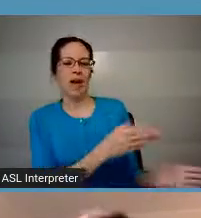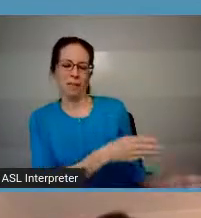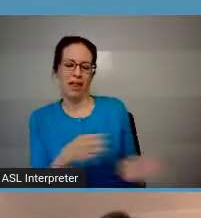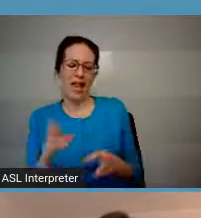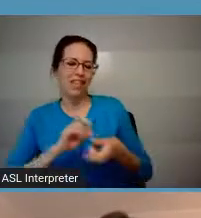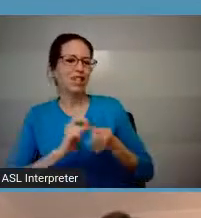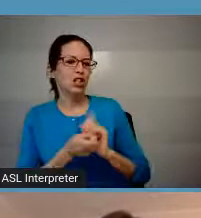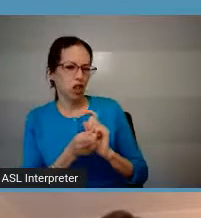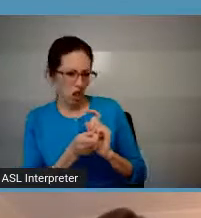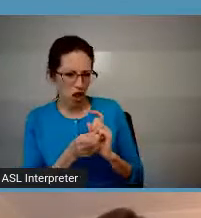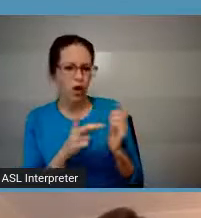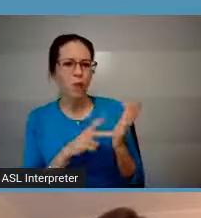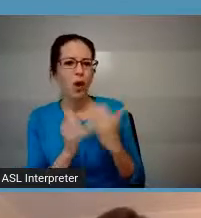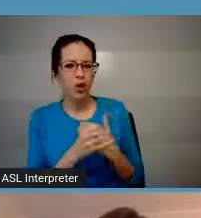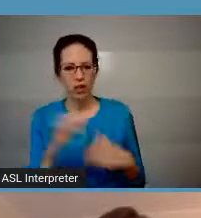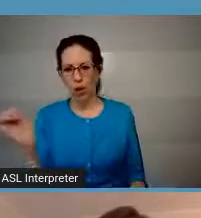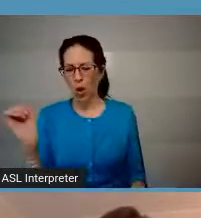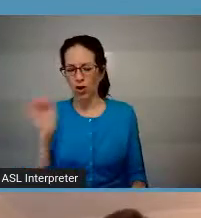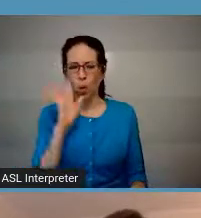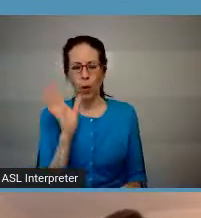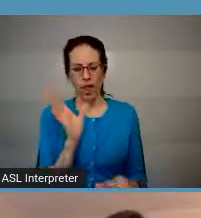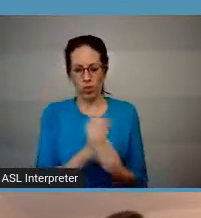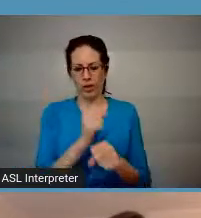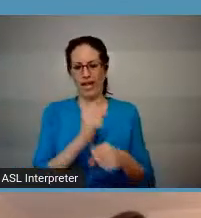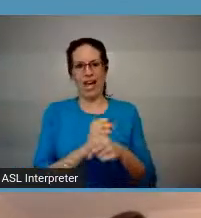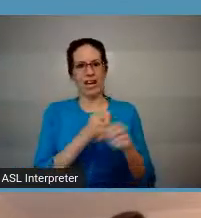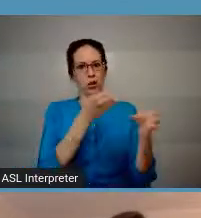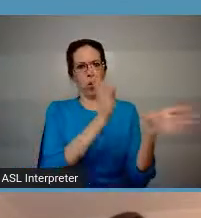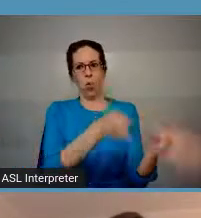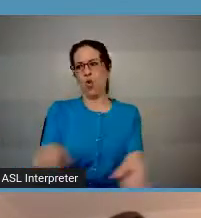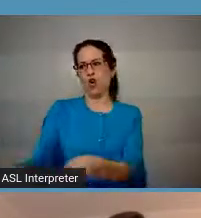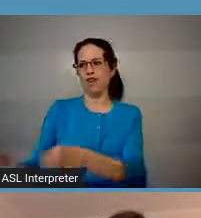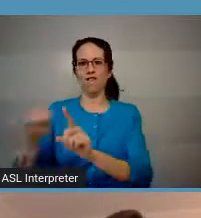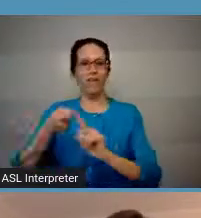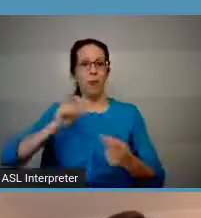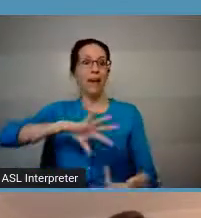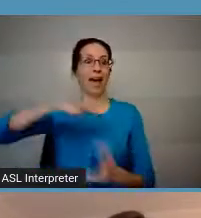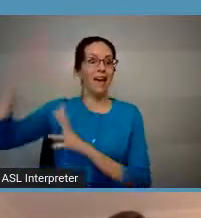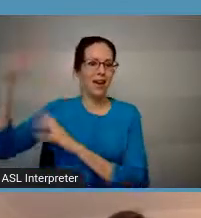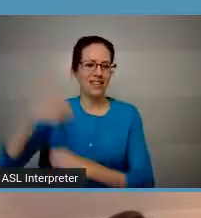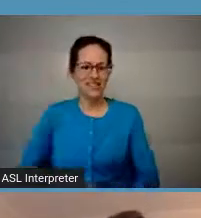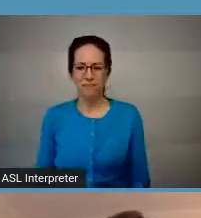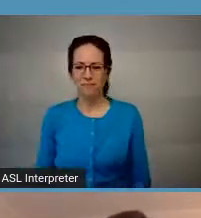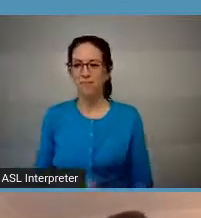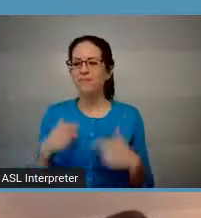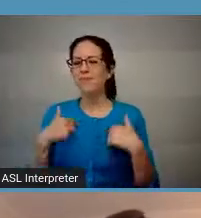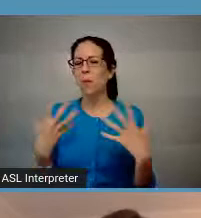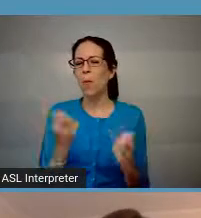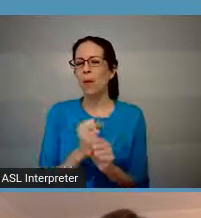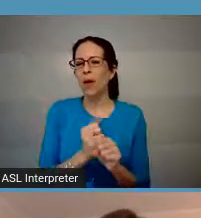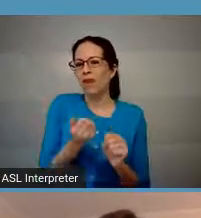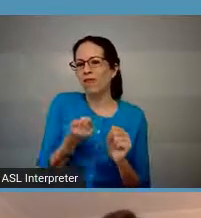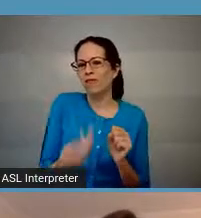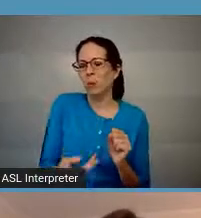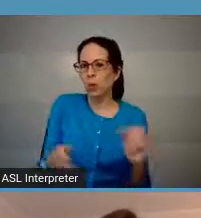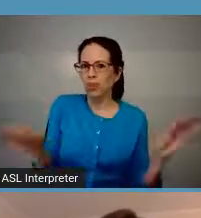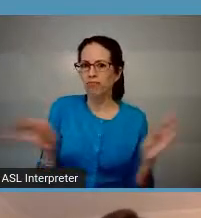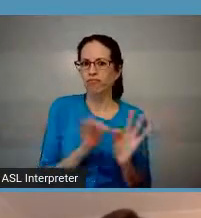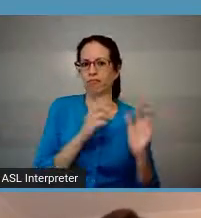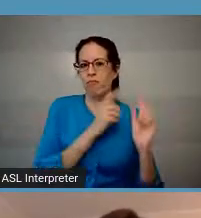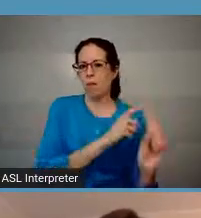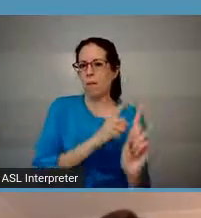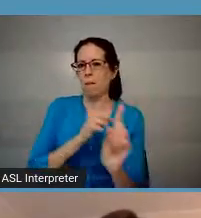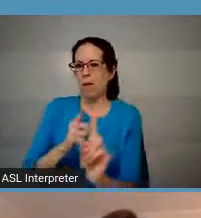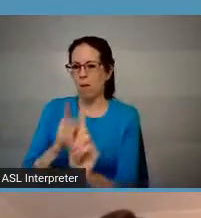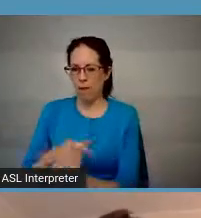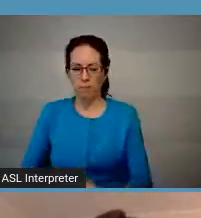also create order out of chaos. There are a couple of starting points I want to make before I go to the next jumping in